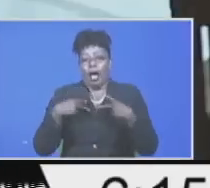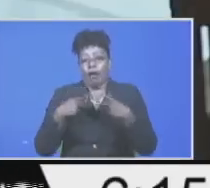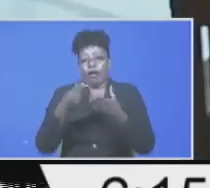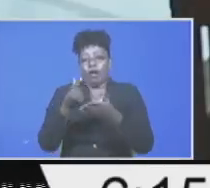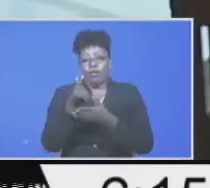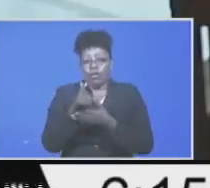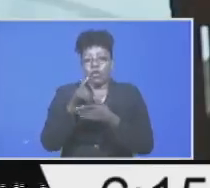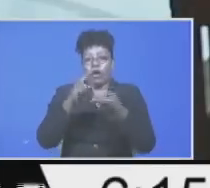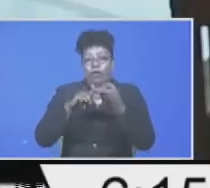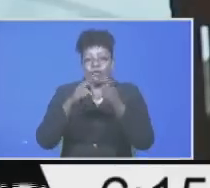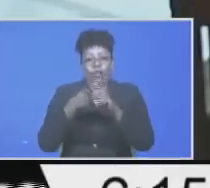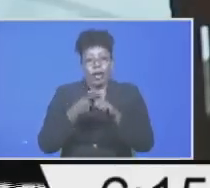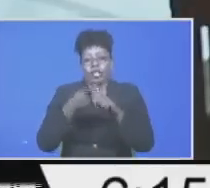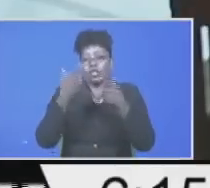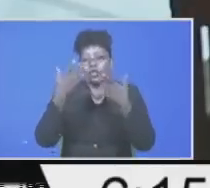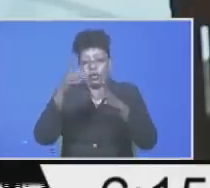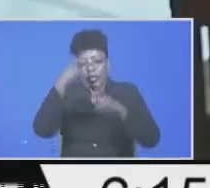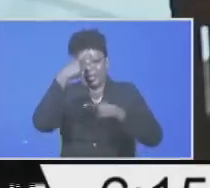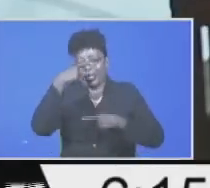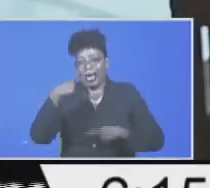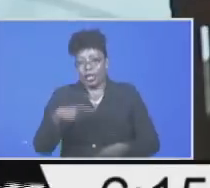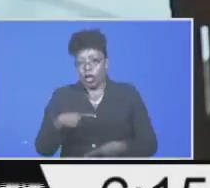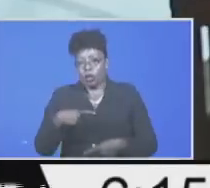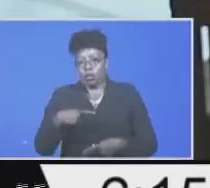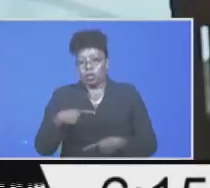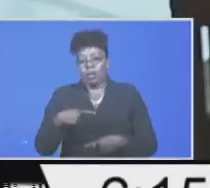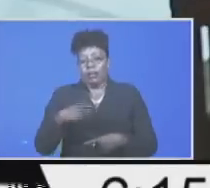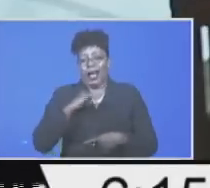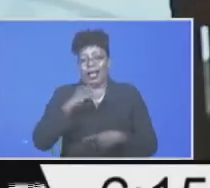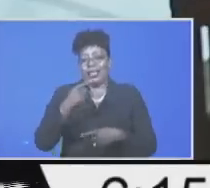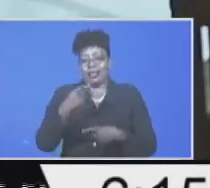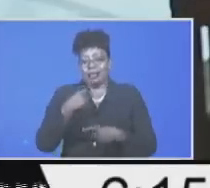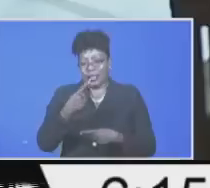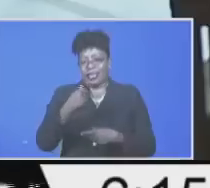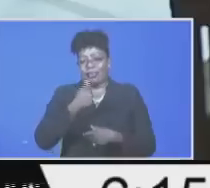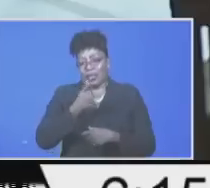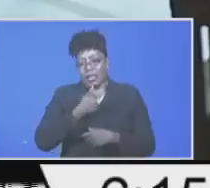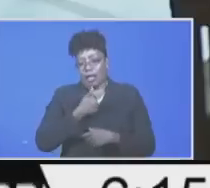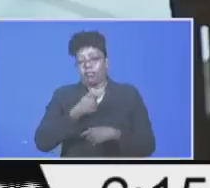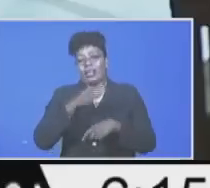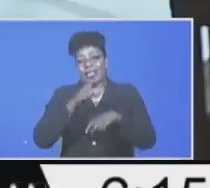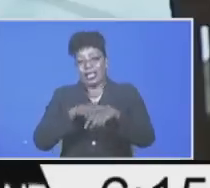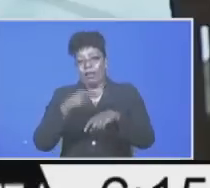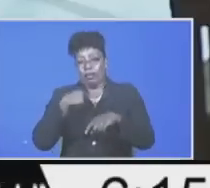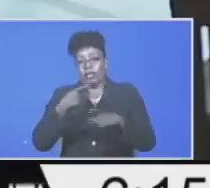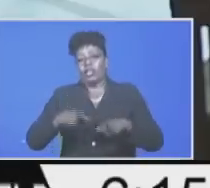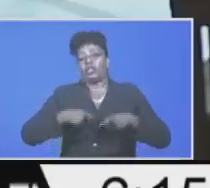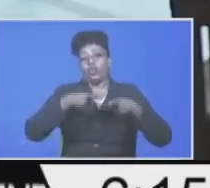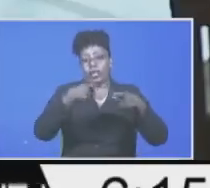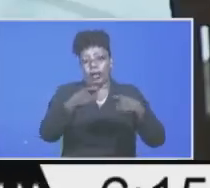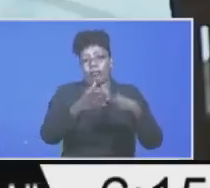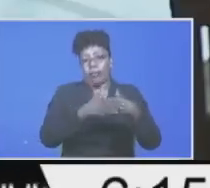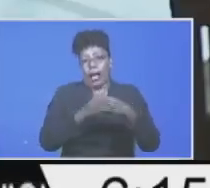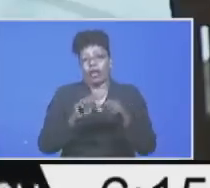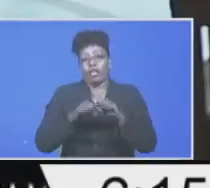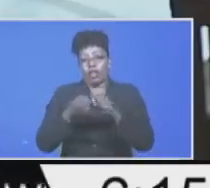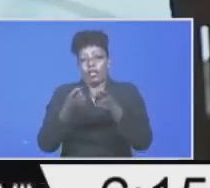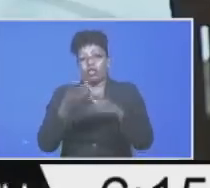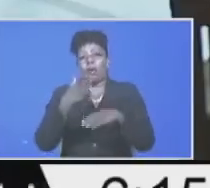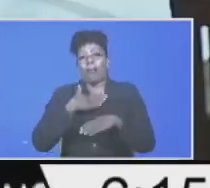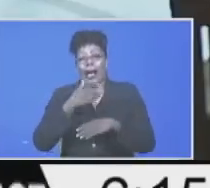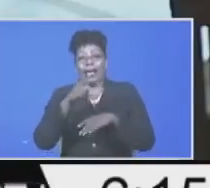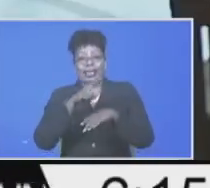diagnosed, so I said, you know, it's time for me to give back as best as I can. And that so far has been my time.